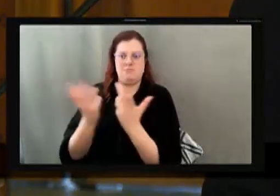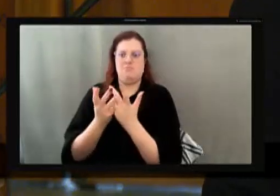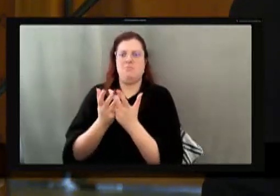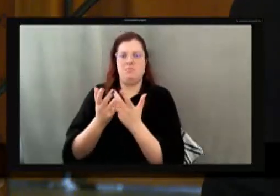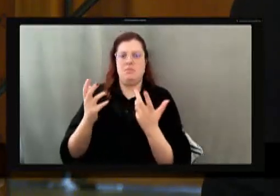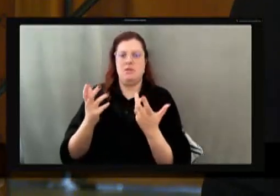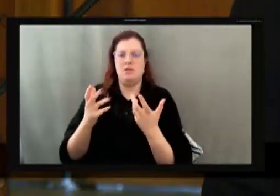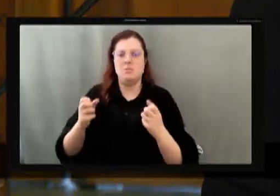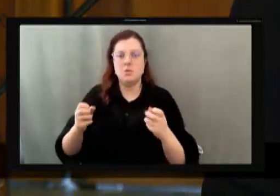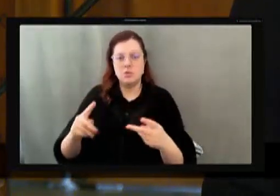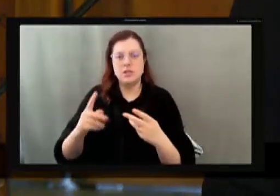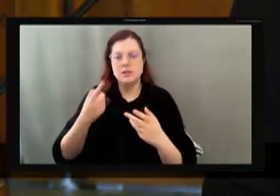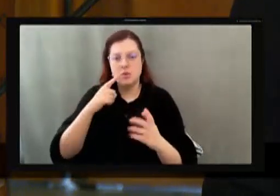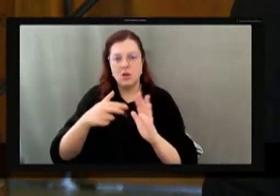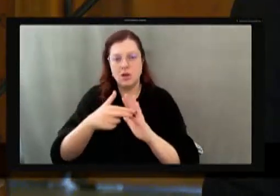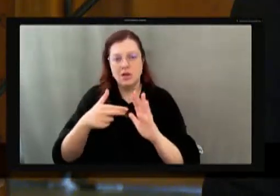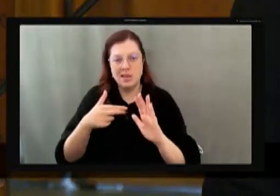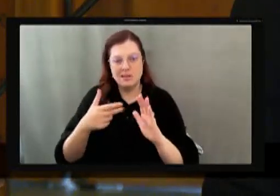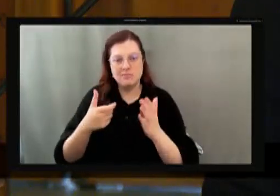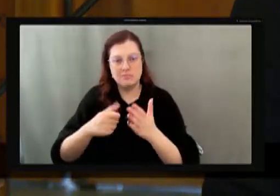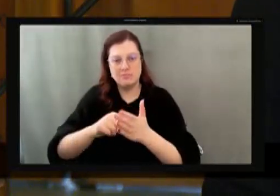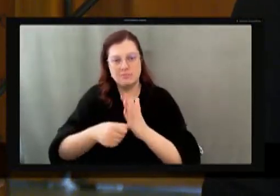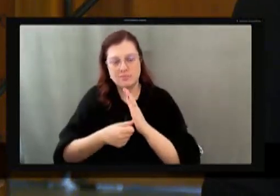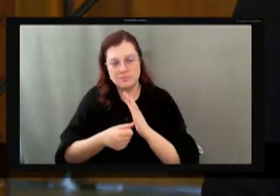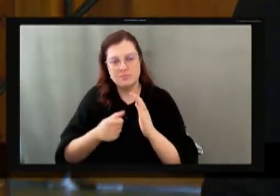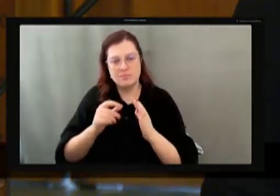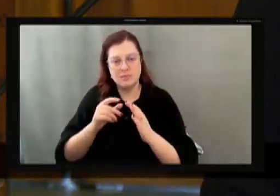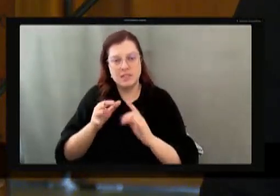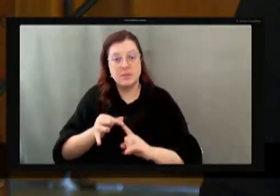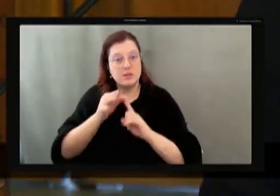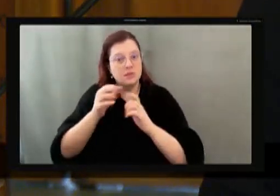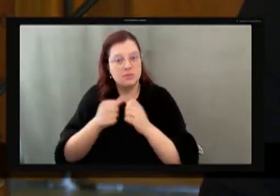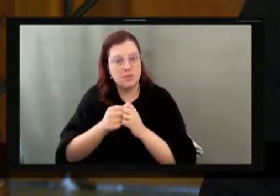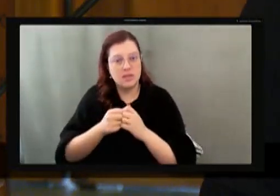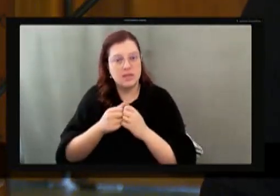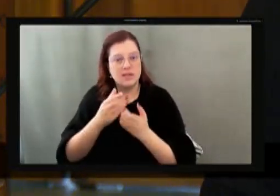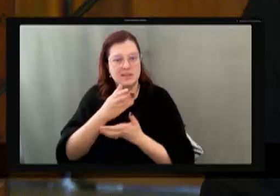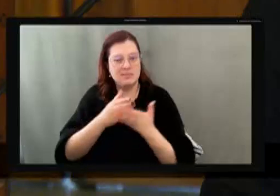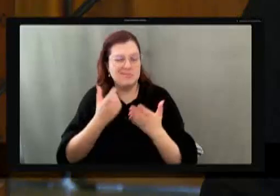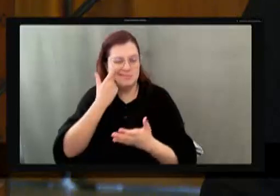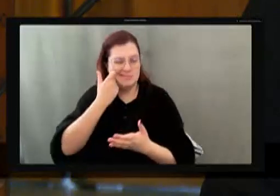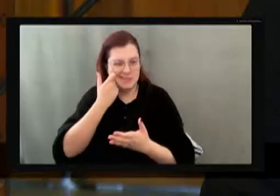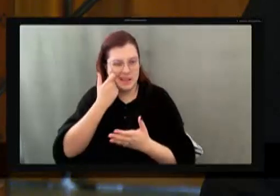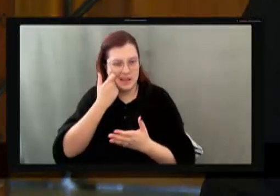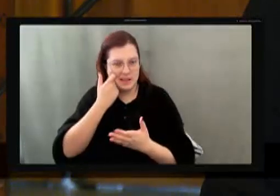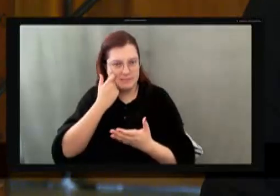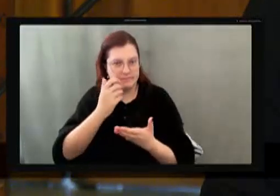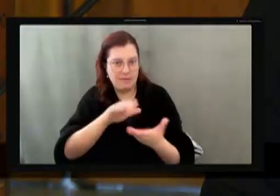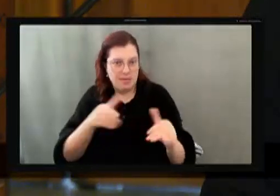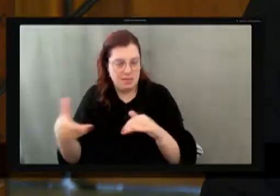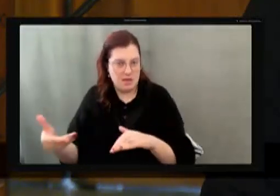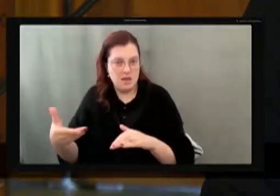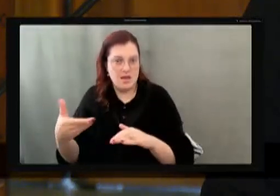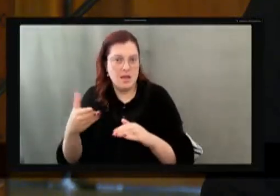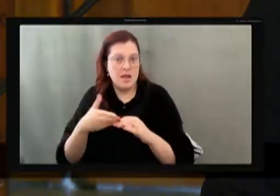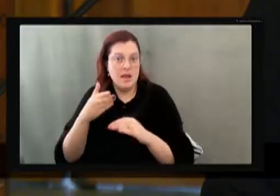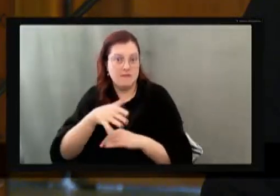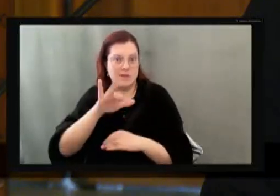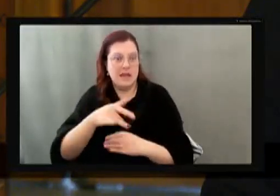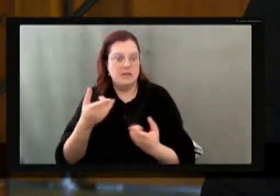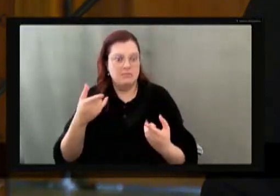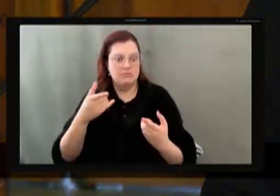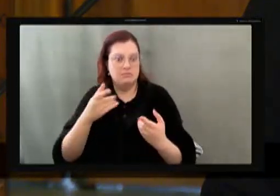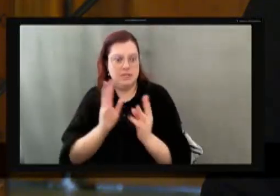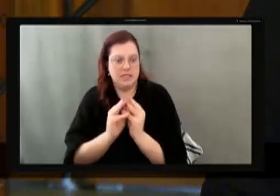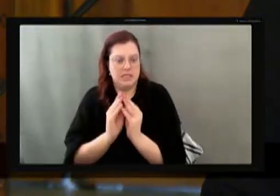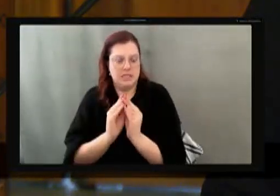to highlight, especially in the light of some of the fatalities that have happened this year after the post agenda,